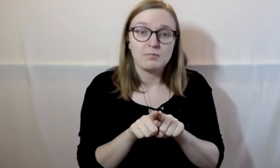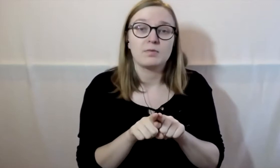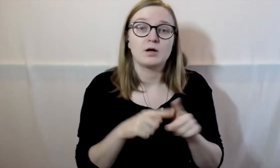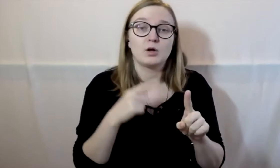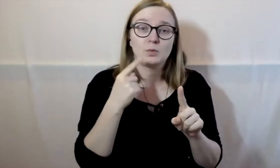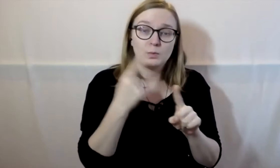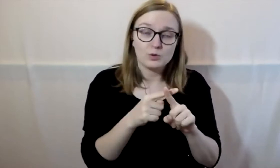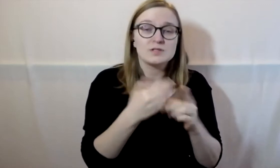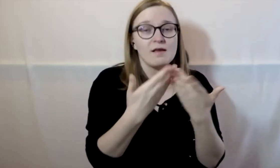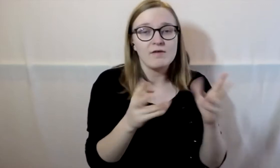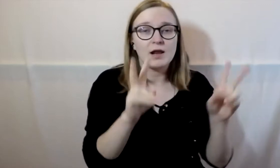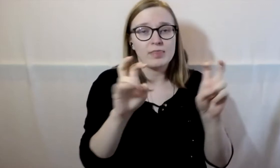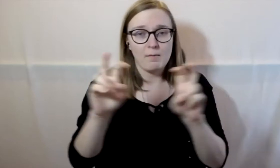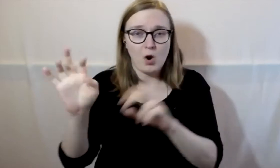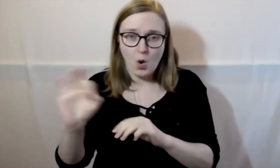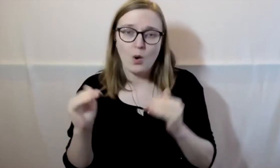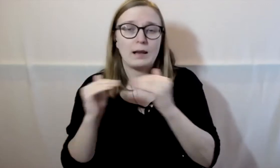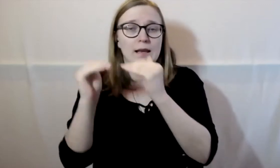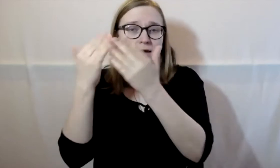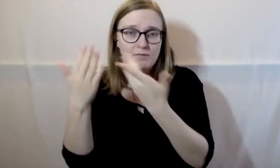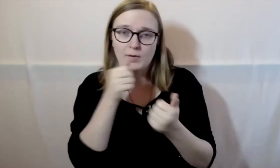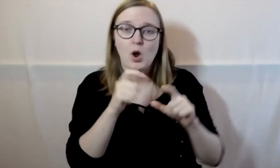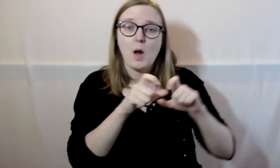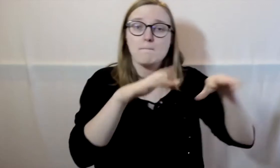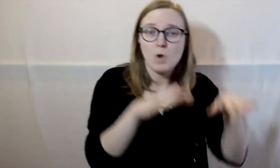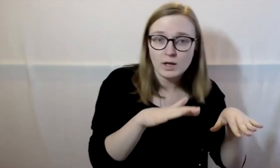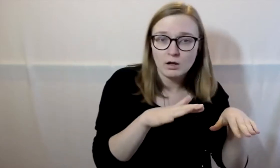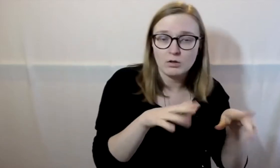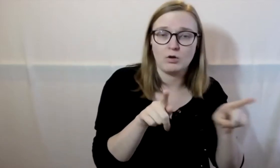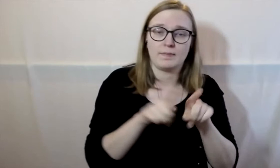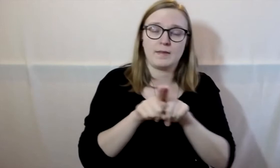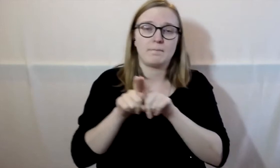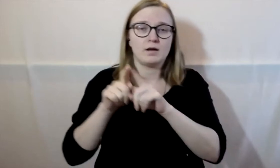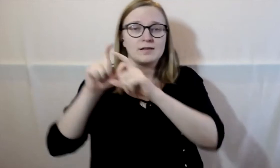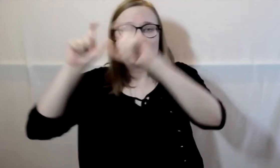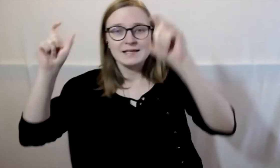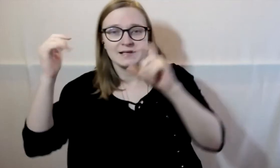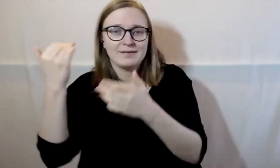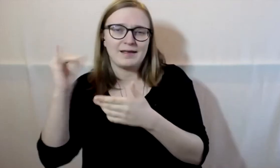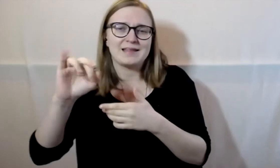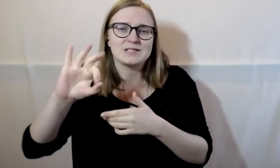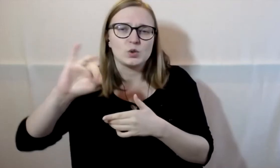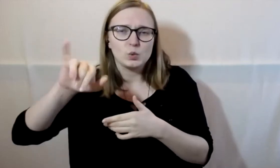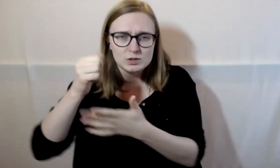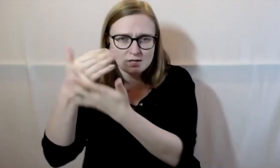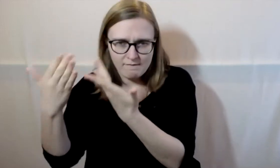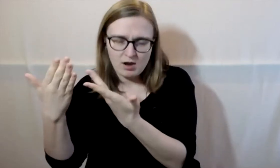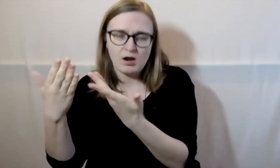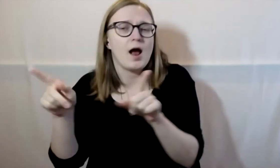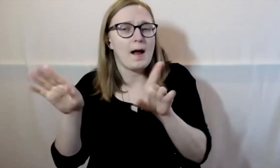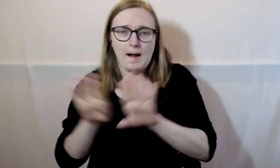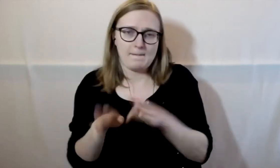decisions making at school level, at institutional level, and so on. Also,